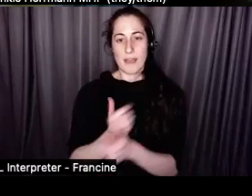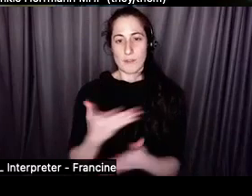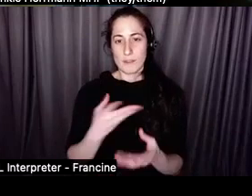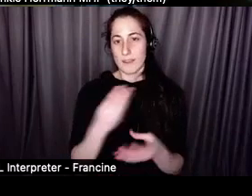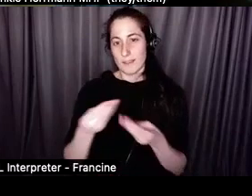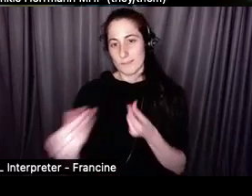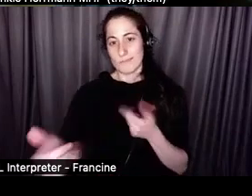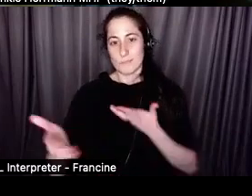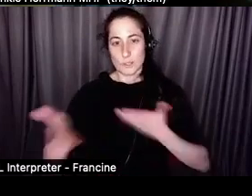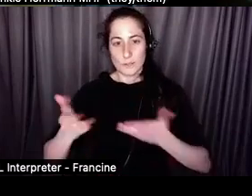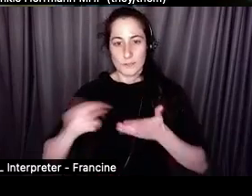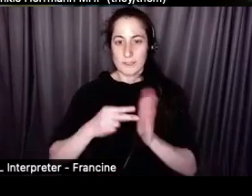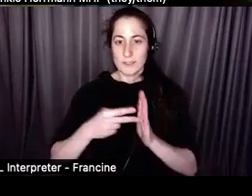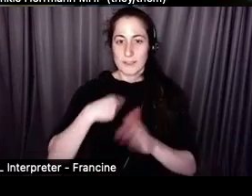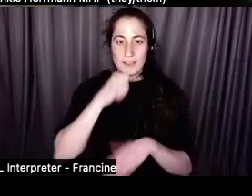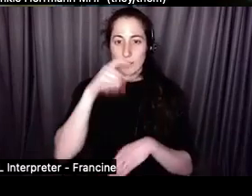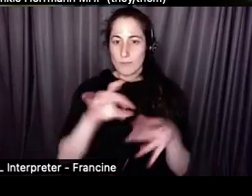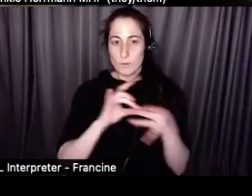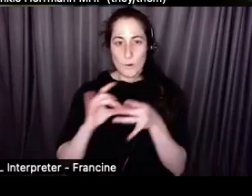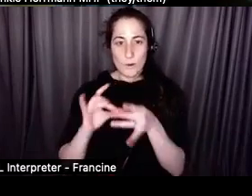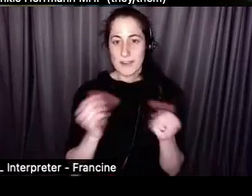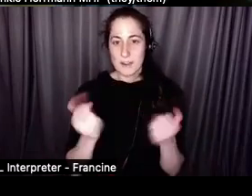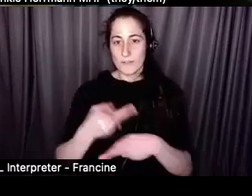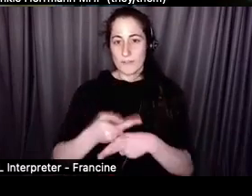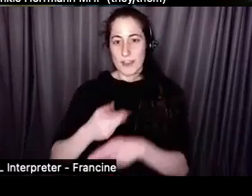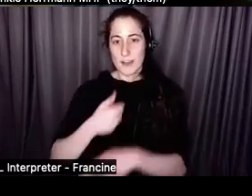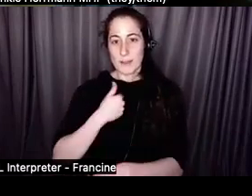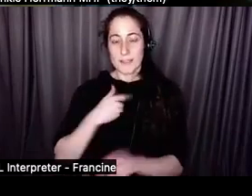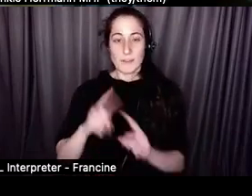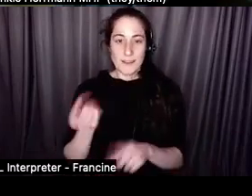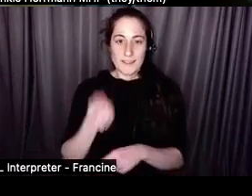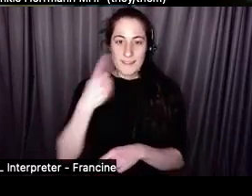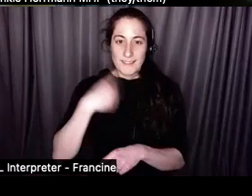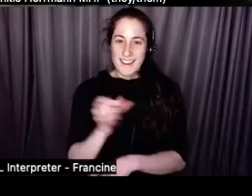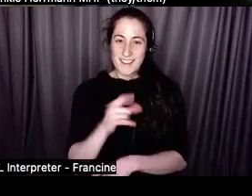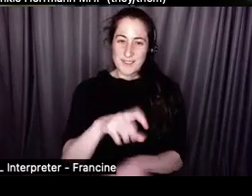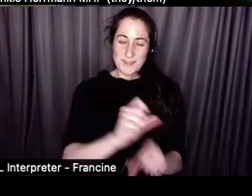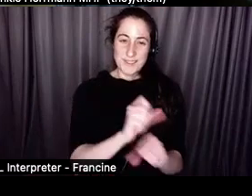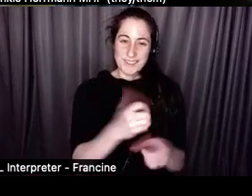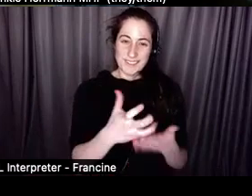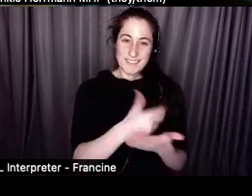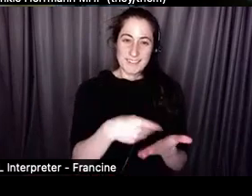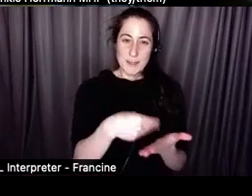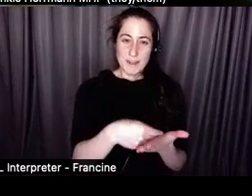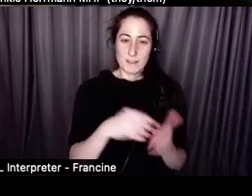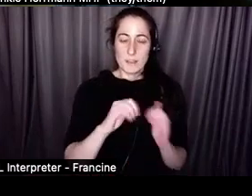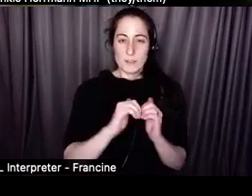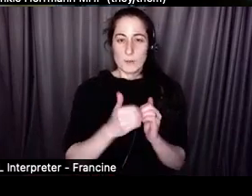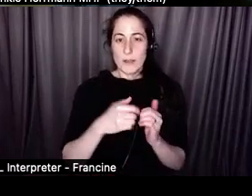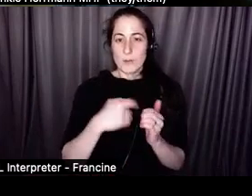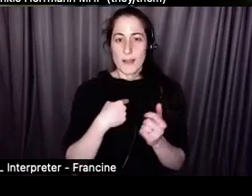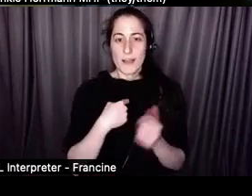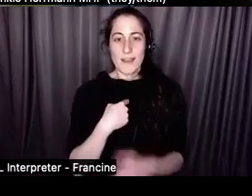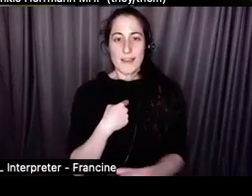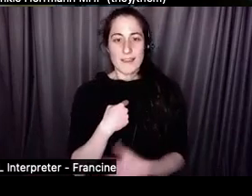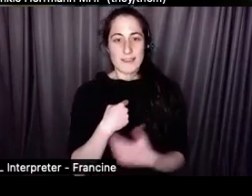have to do all the coordination for care myself, but I also need money and work. So how do I move towards,